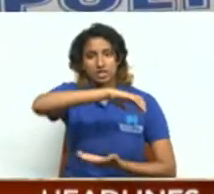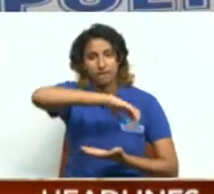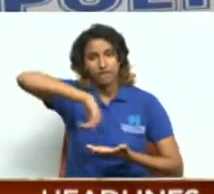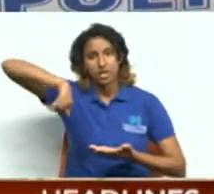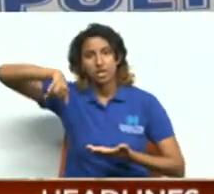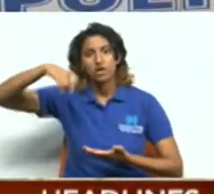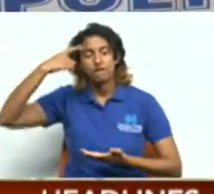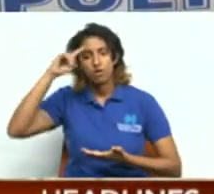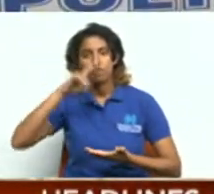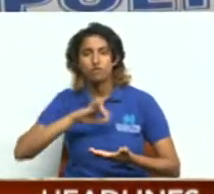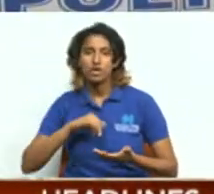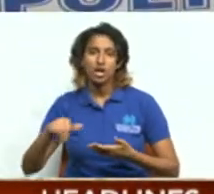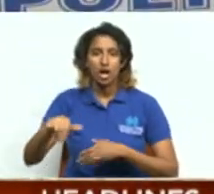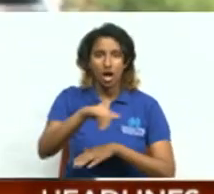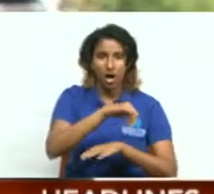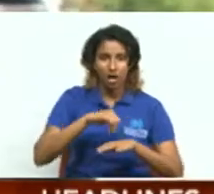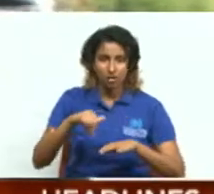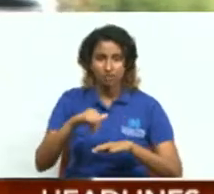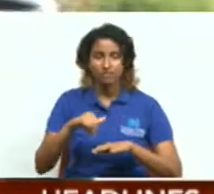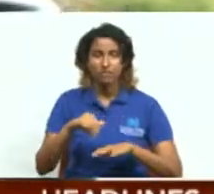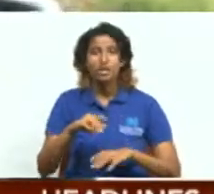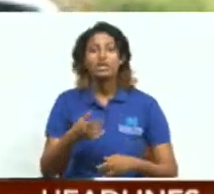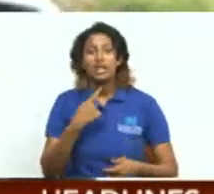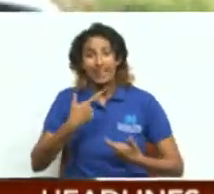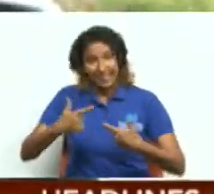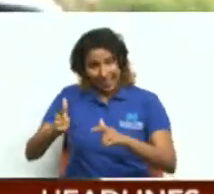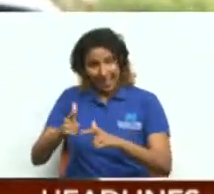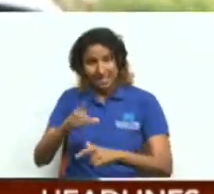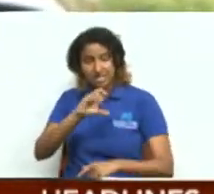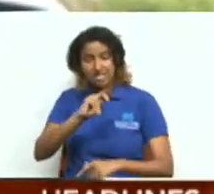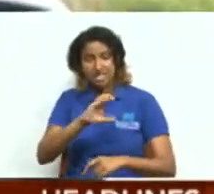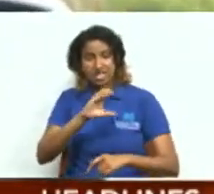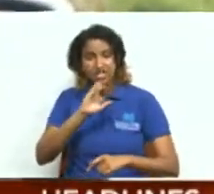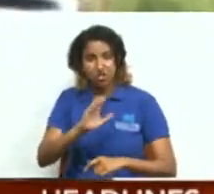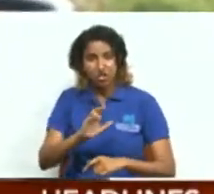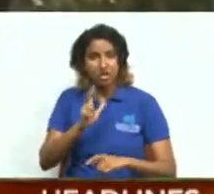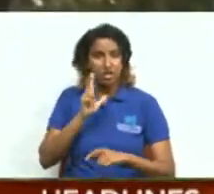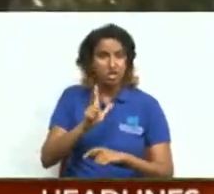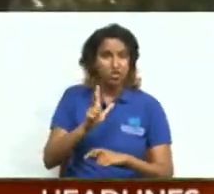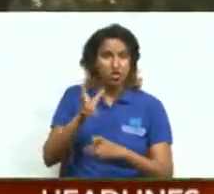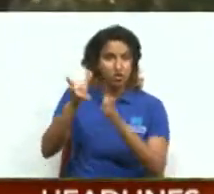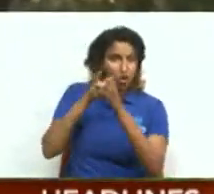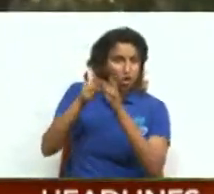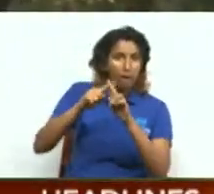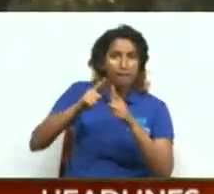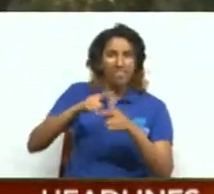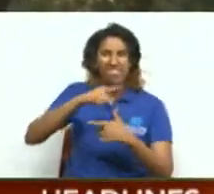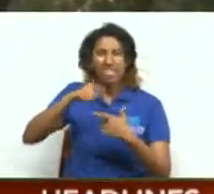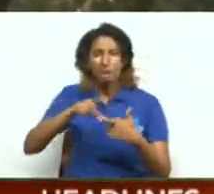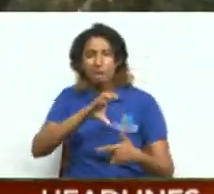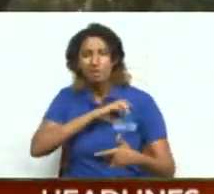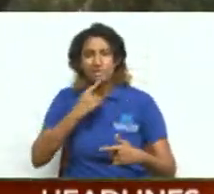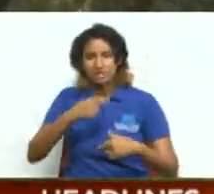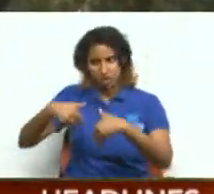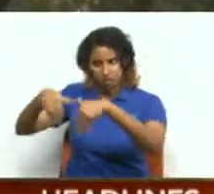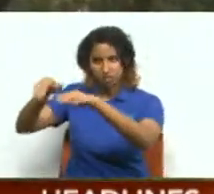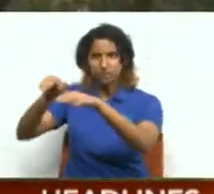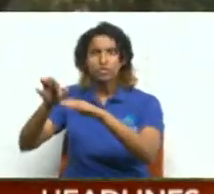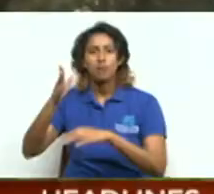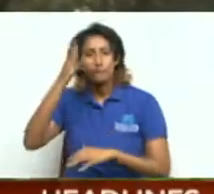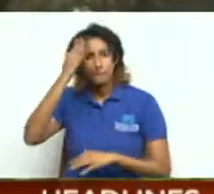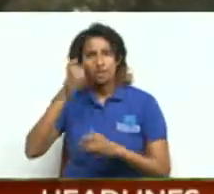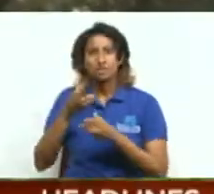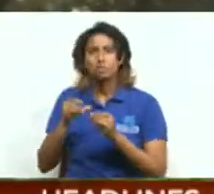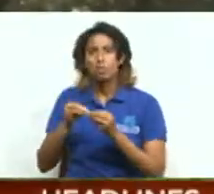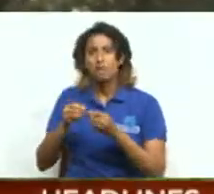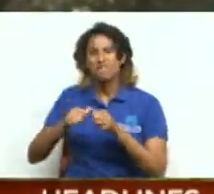initially allowed to be close to the scene, police later moved us further back, blocking off the road. The digging continued for 4 hours, but officers at the scene